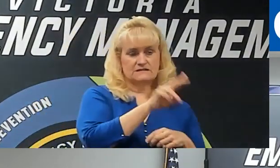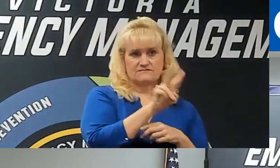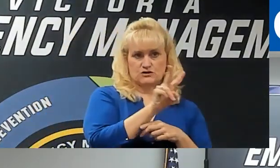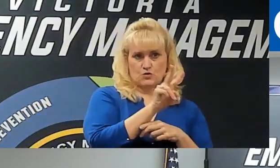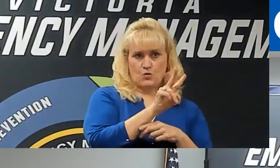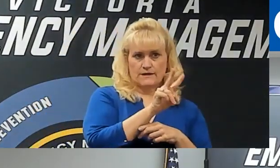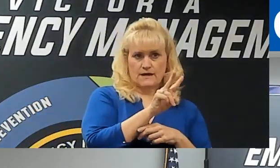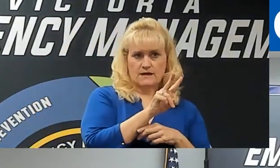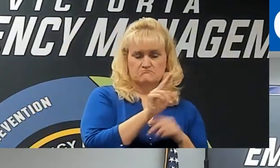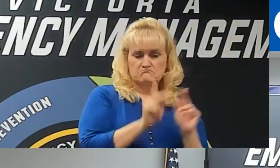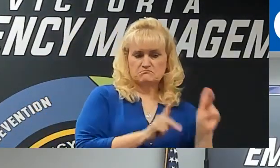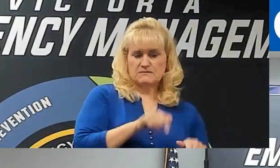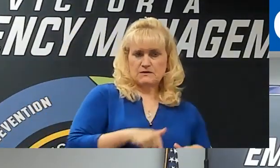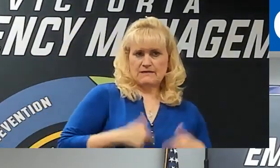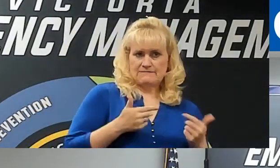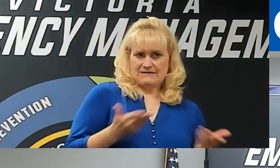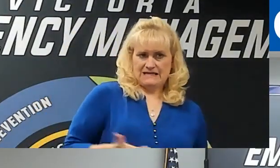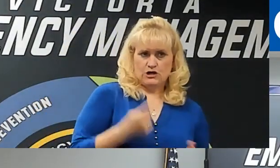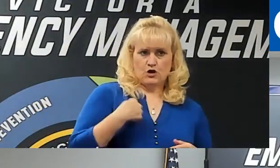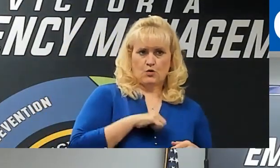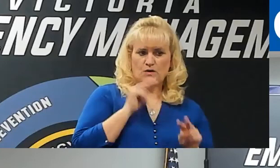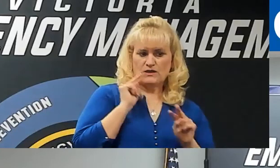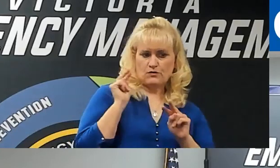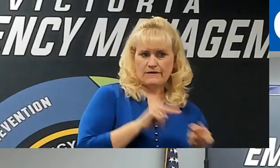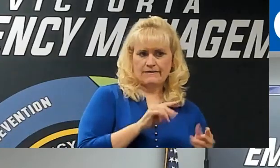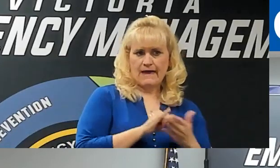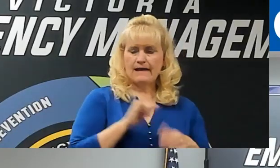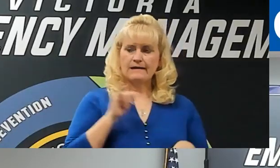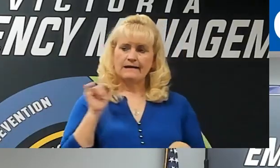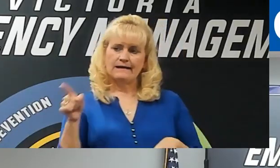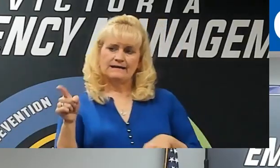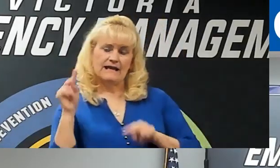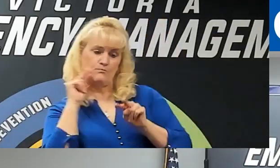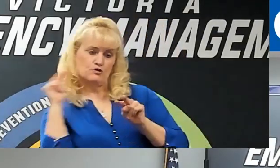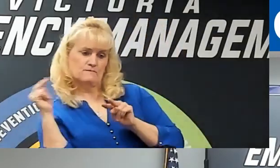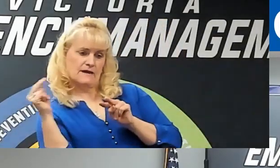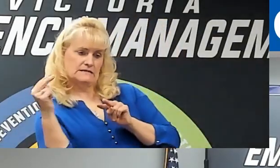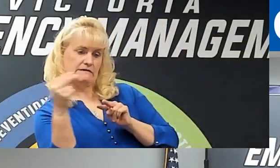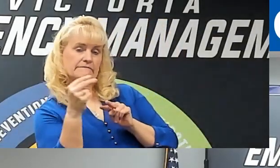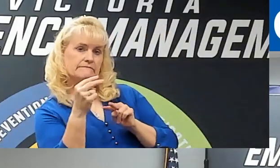as the health department, those are the numbers we look at, and then Doc gave you the perspective from the hospitals here.